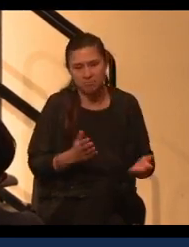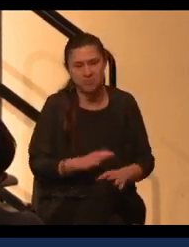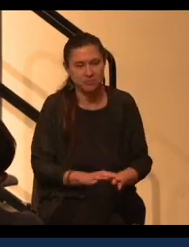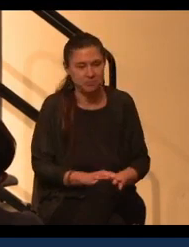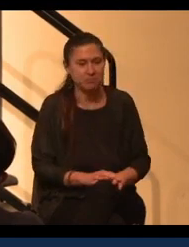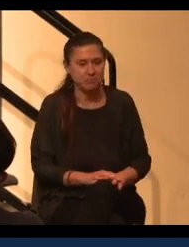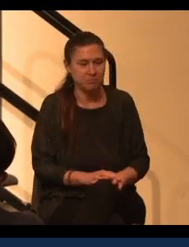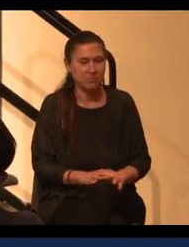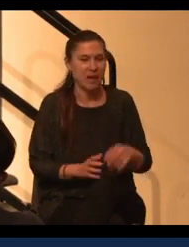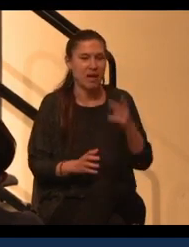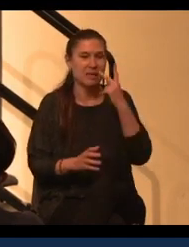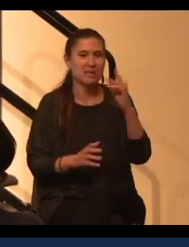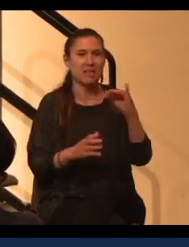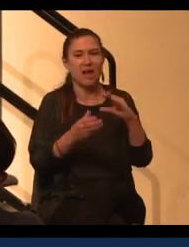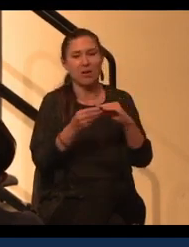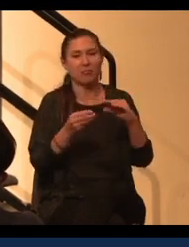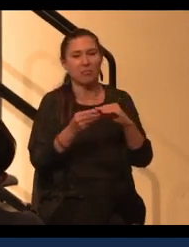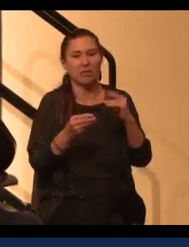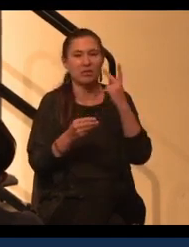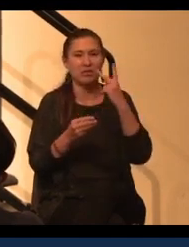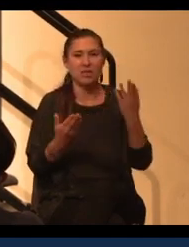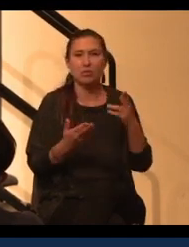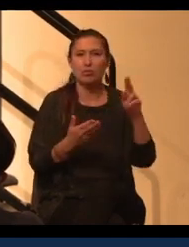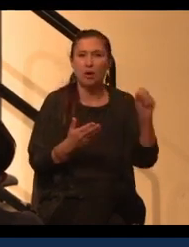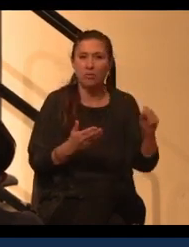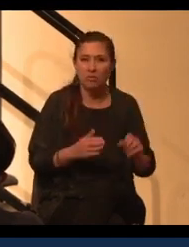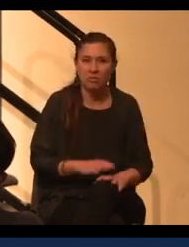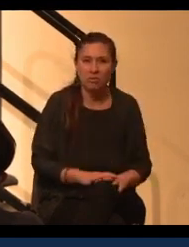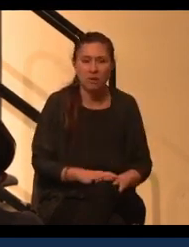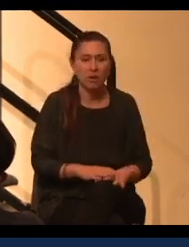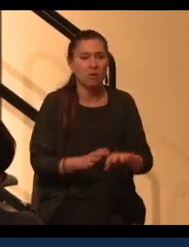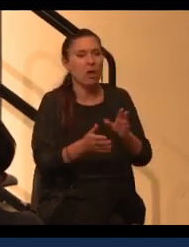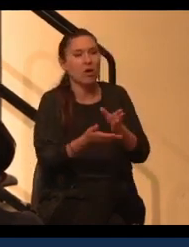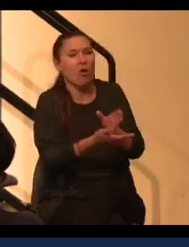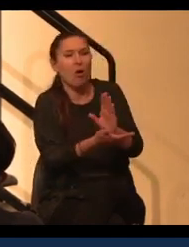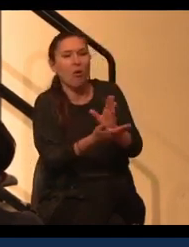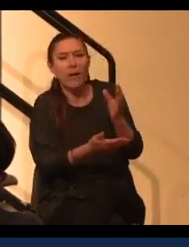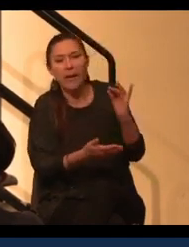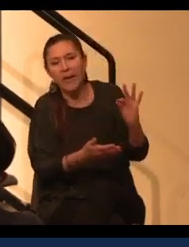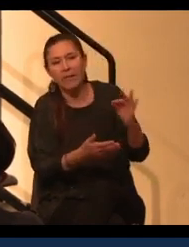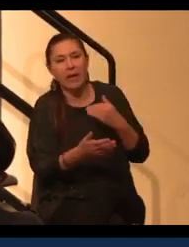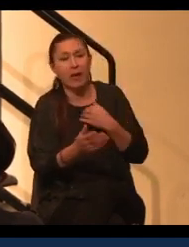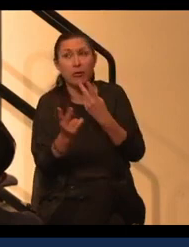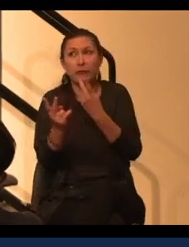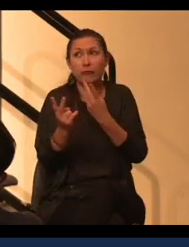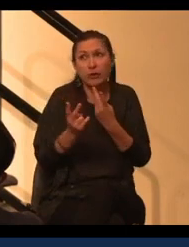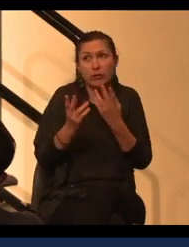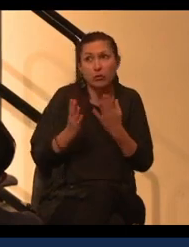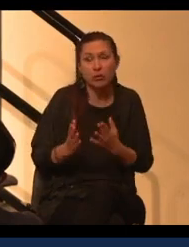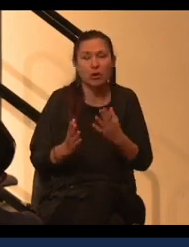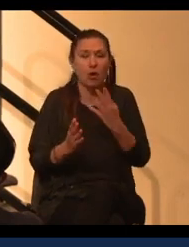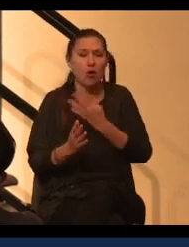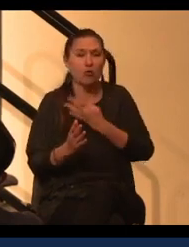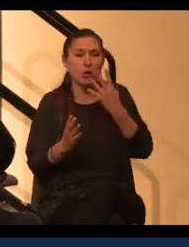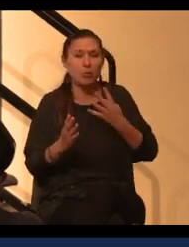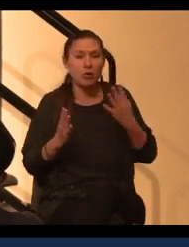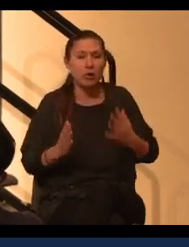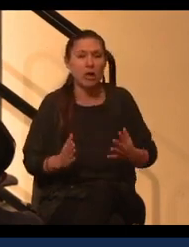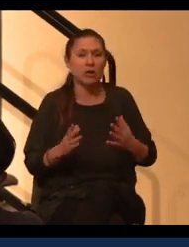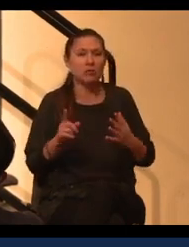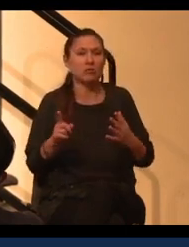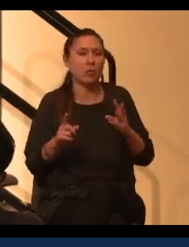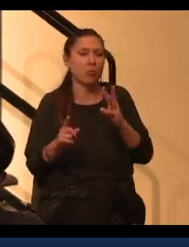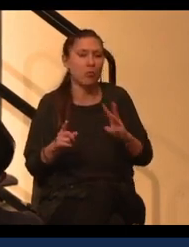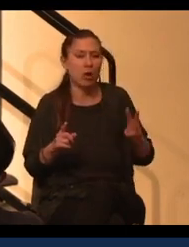that rhetoric play out in the United States. Well, it's okay if we have visitors or even immigrants from